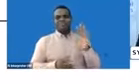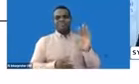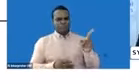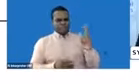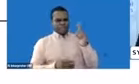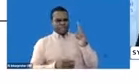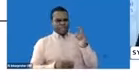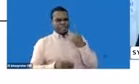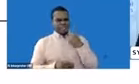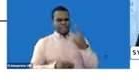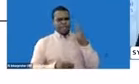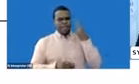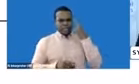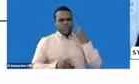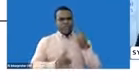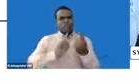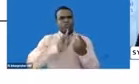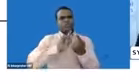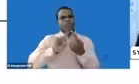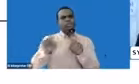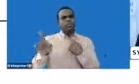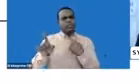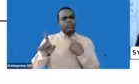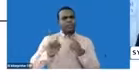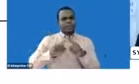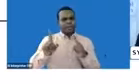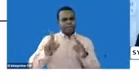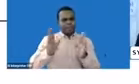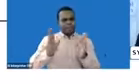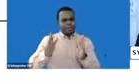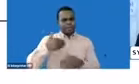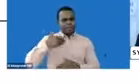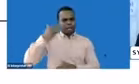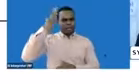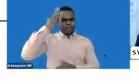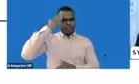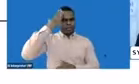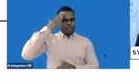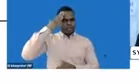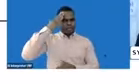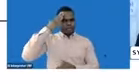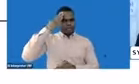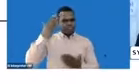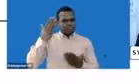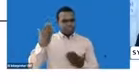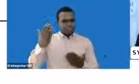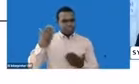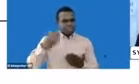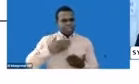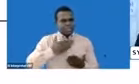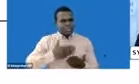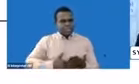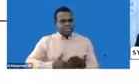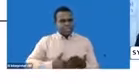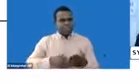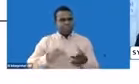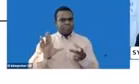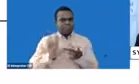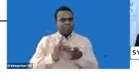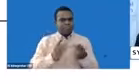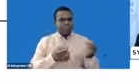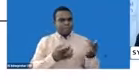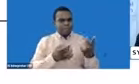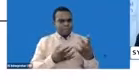course, needed for this. Not only the feedback mechanism doesn't exist in a vacuum, so we need both sides. We need the feedback